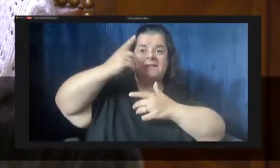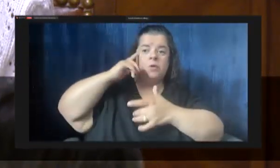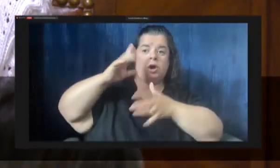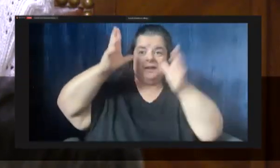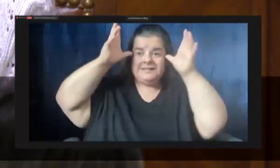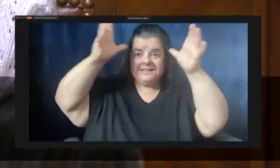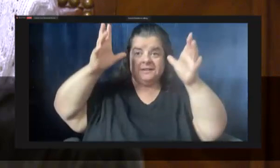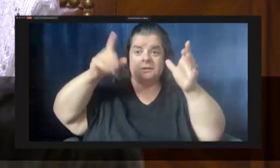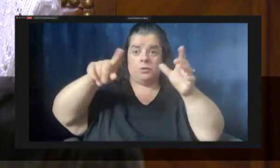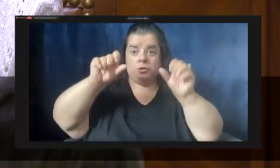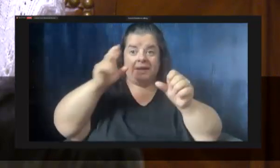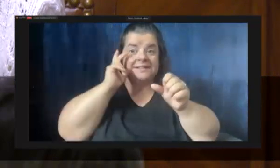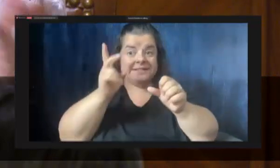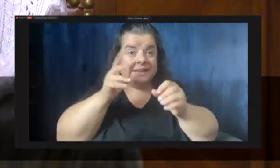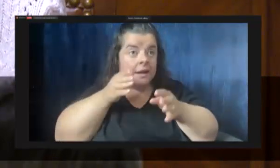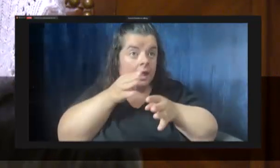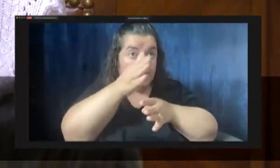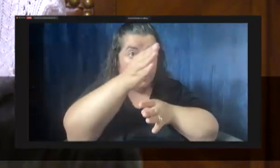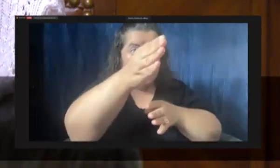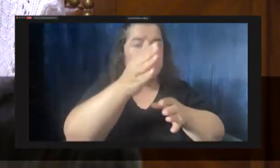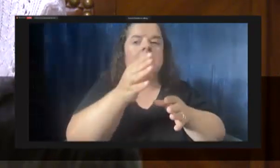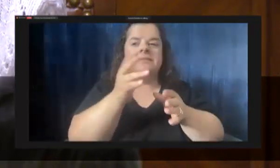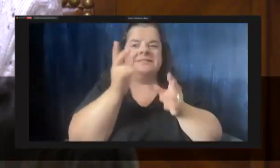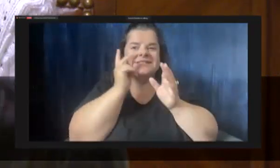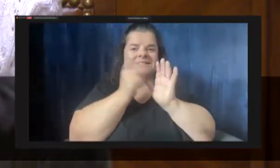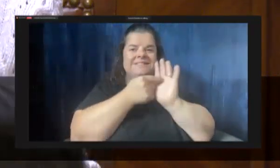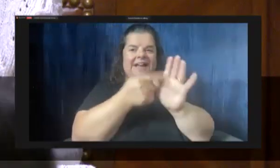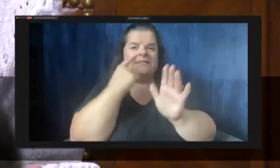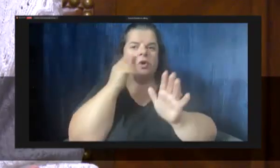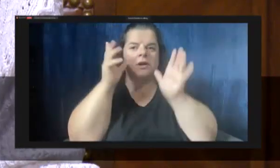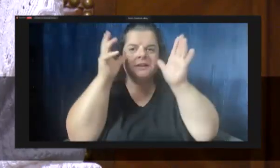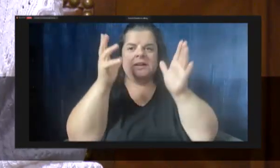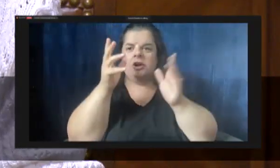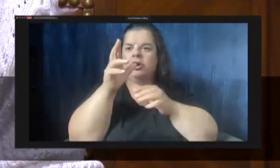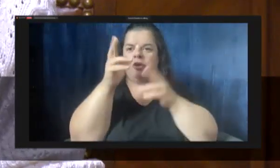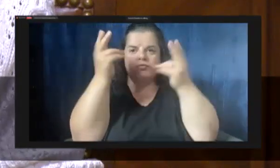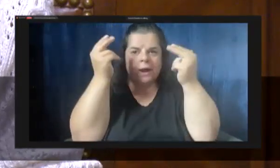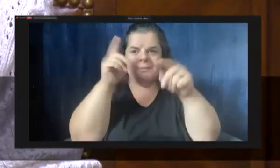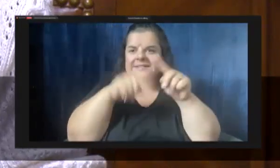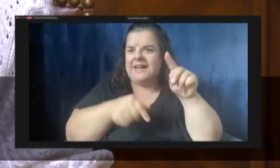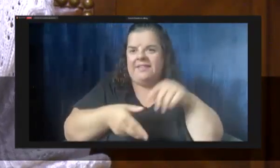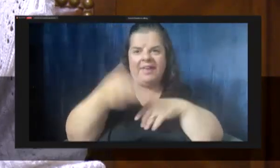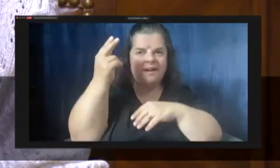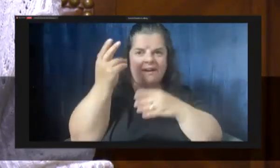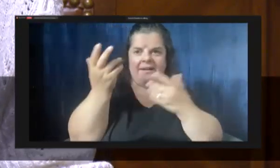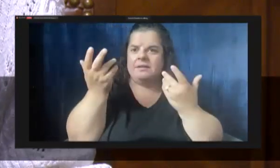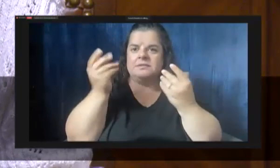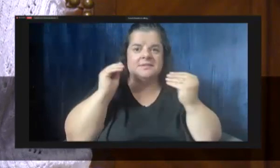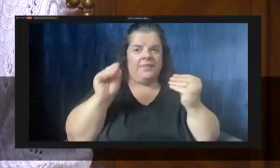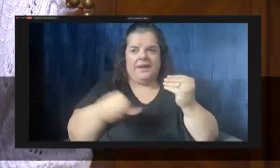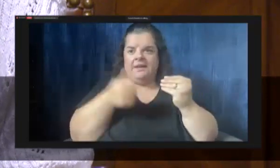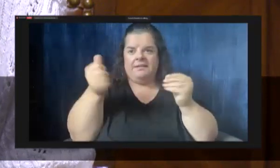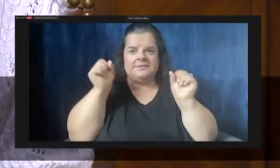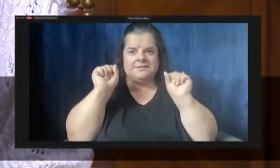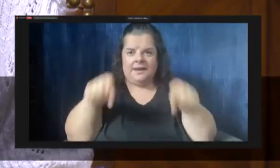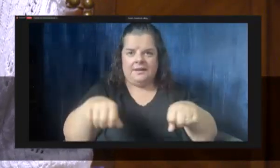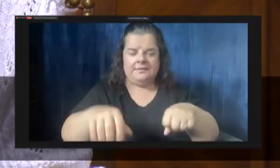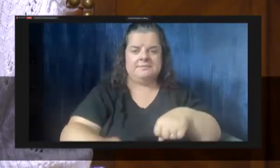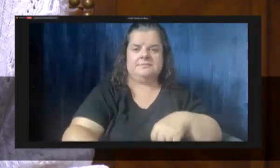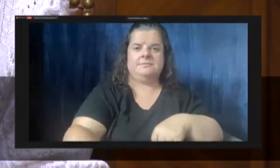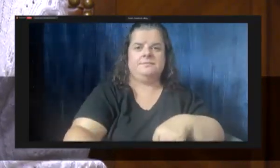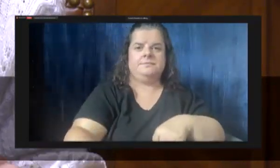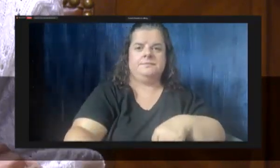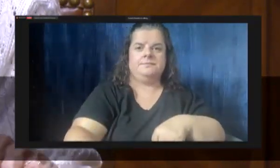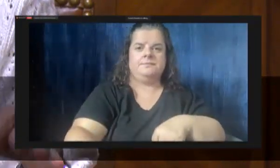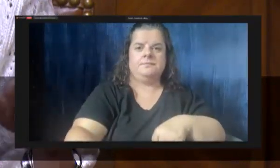a sign of deer, because nothing else, rabbits can't get that high. Nothing else does that. And